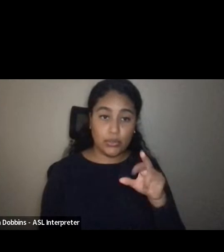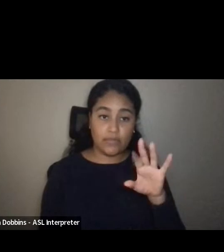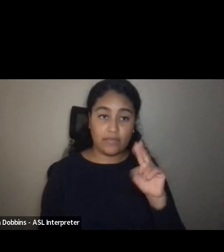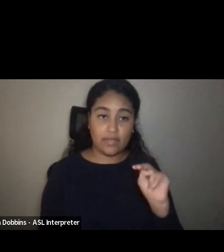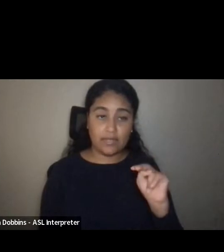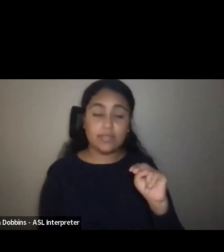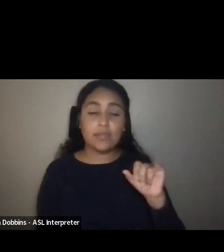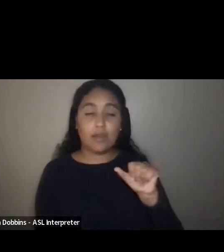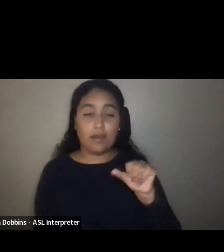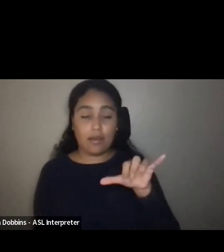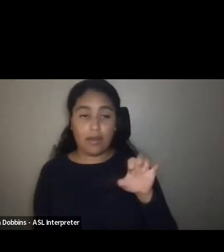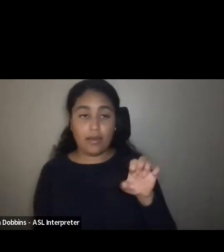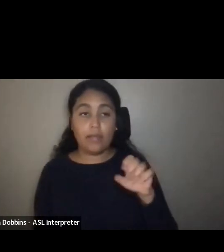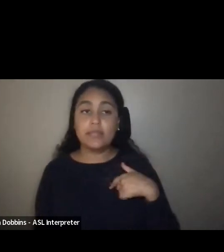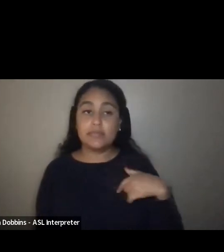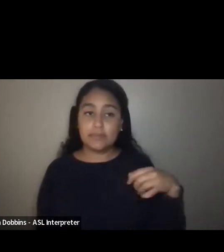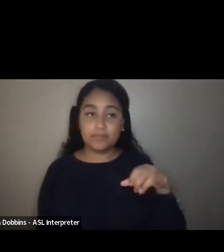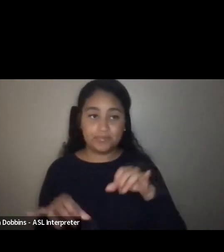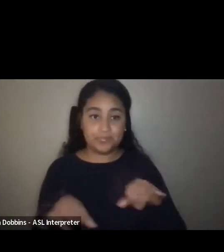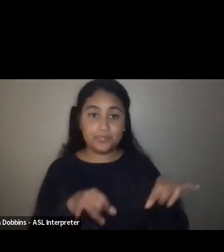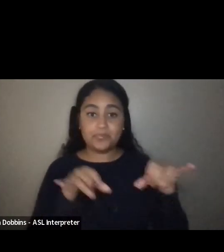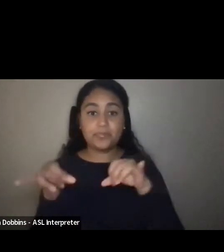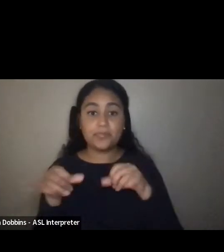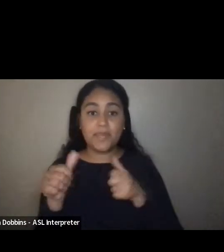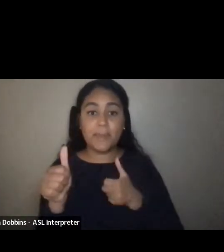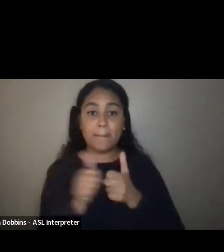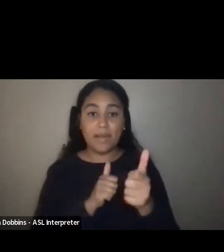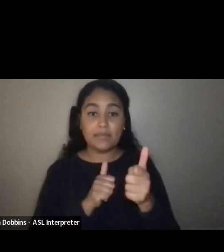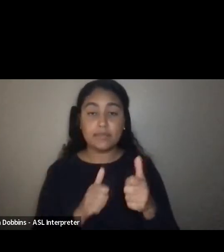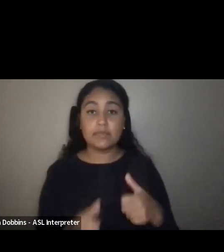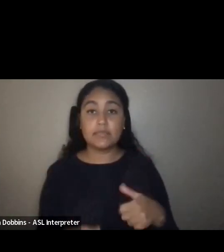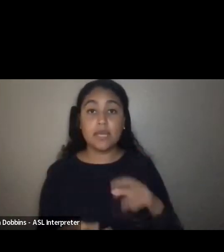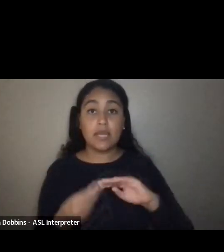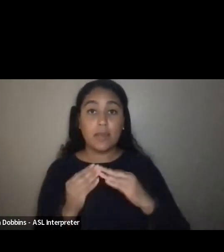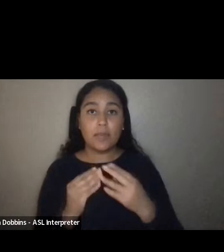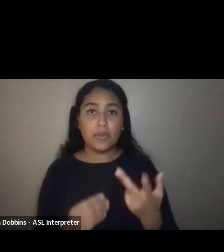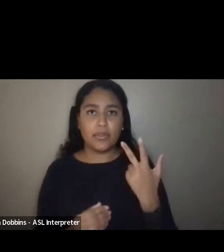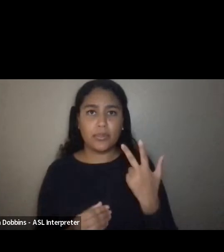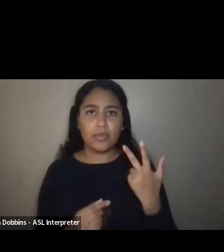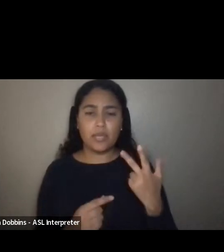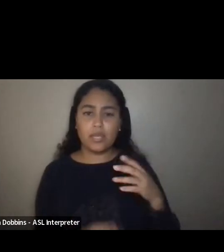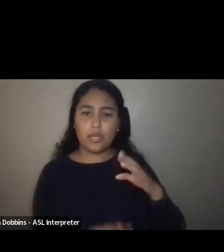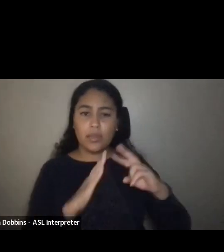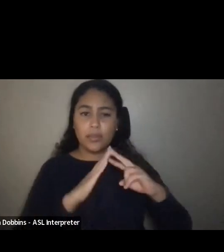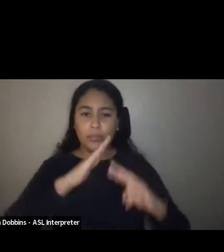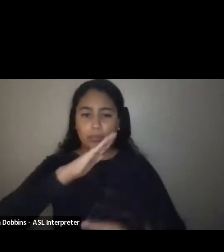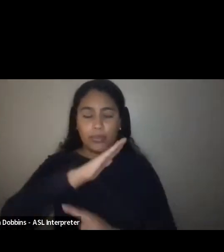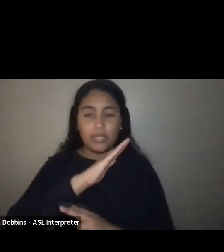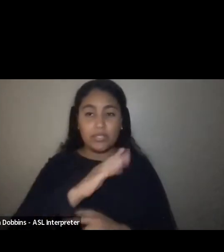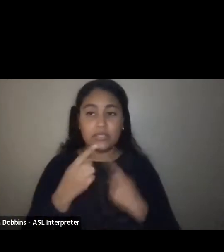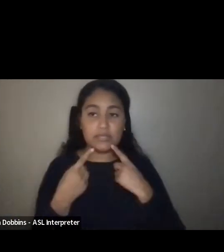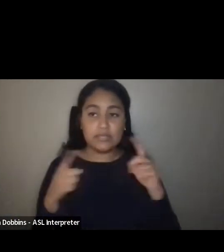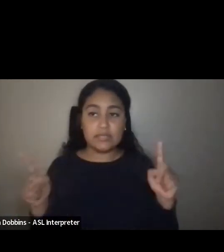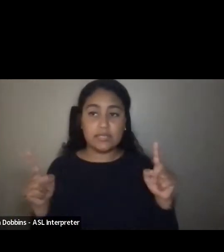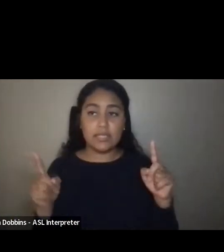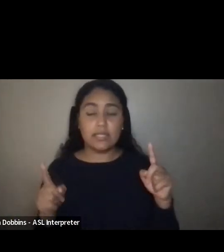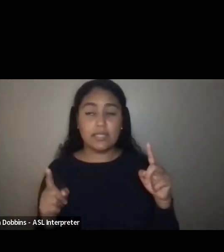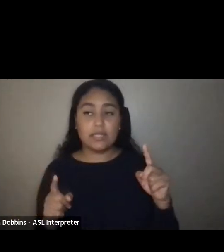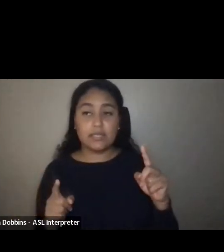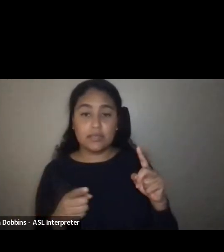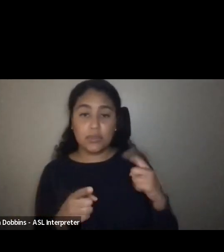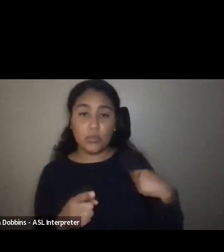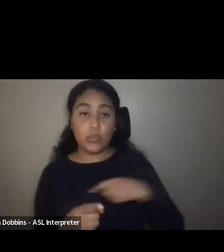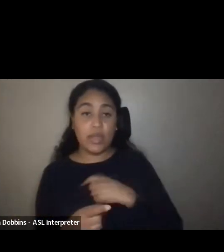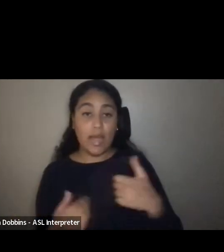Aye. And I vote aye. So motion passes. Item 3, approval of Bridge Student Success Coordinator job description. Yes, we have